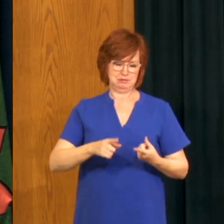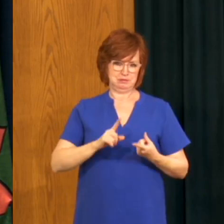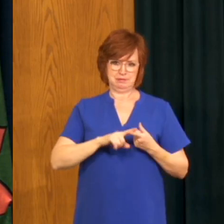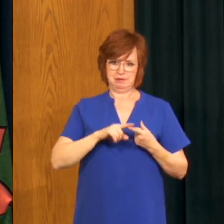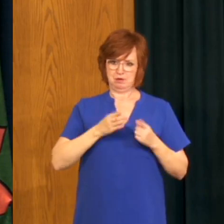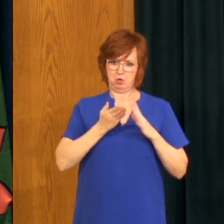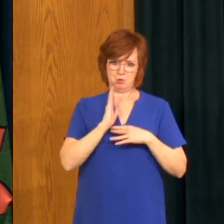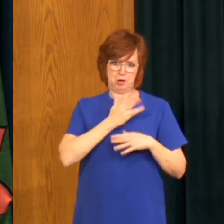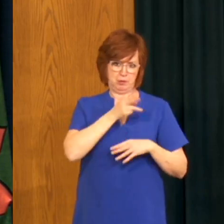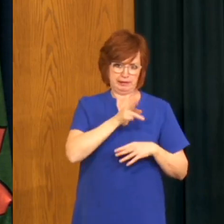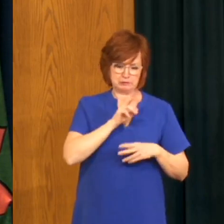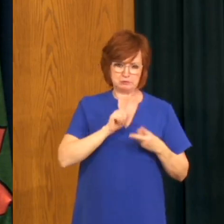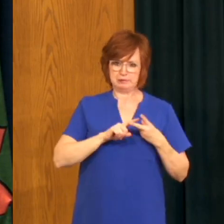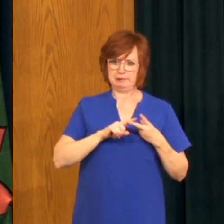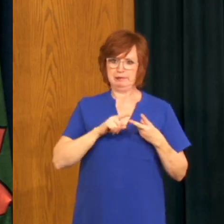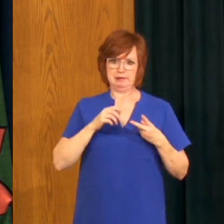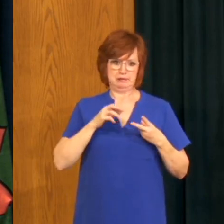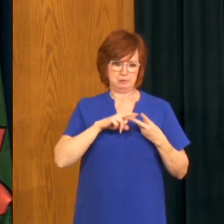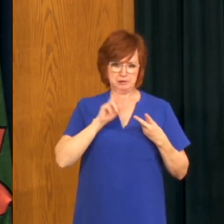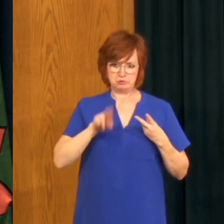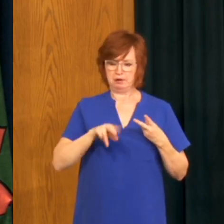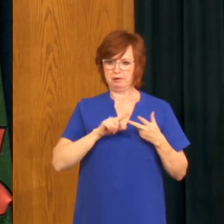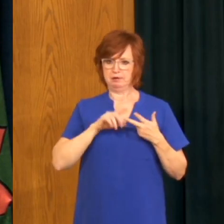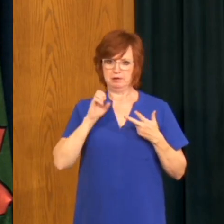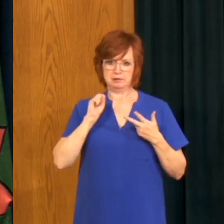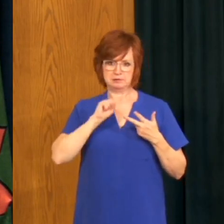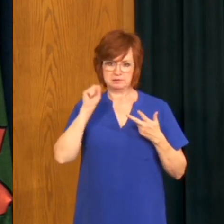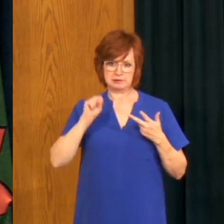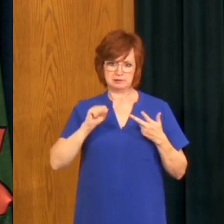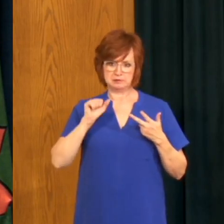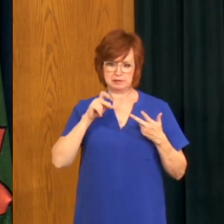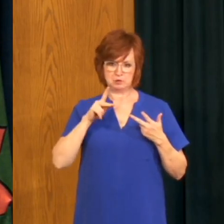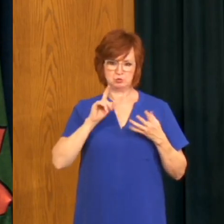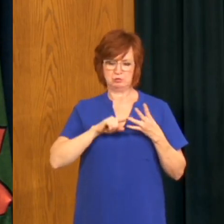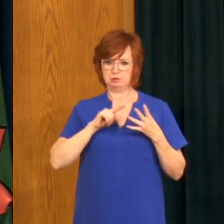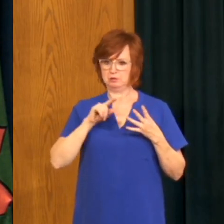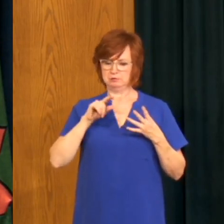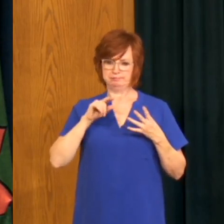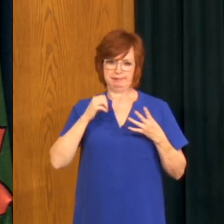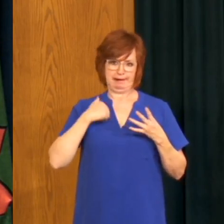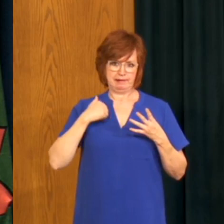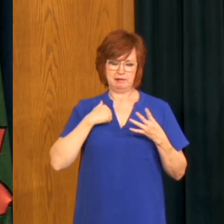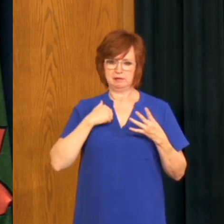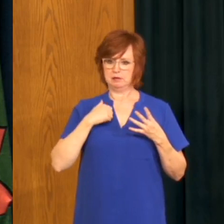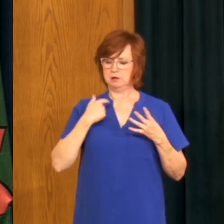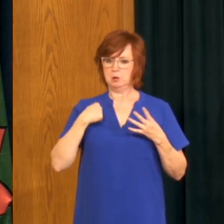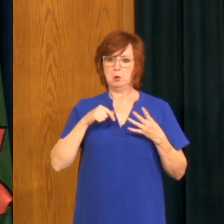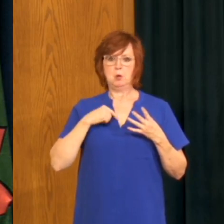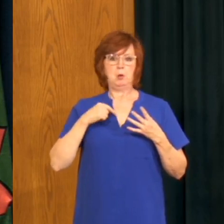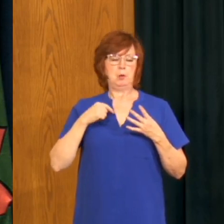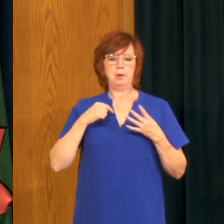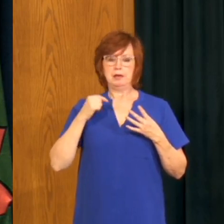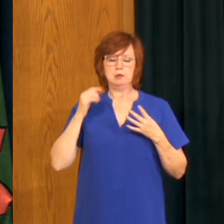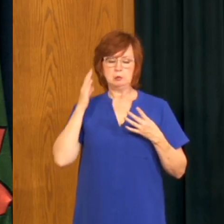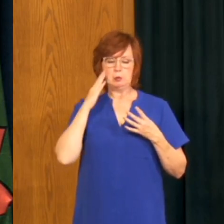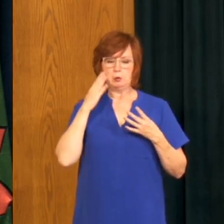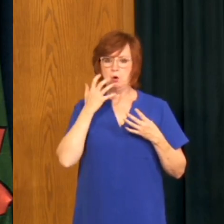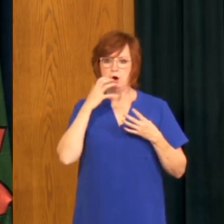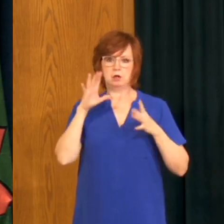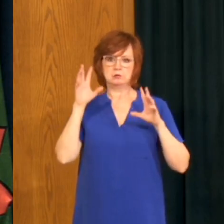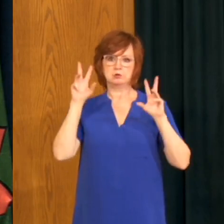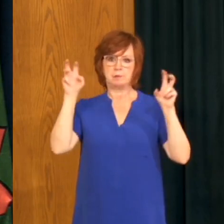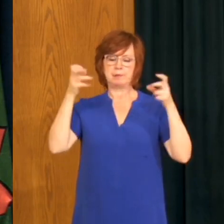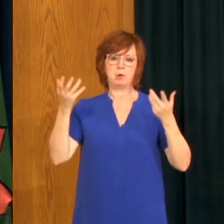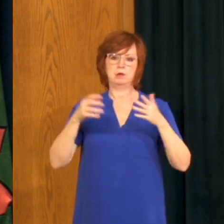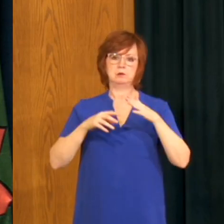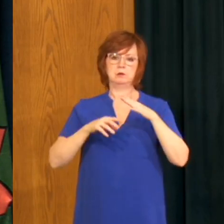and even beyond Canada's history, the conversation around racism, the conversation around how